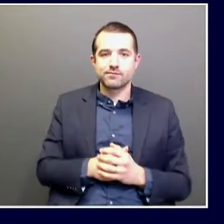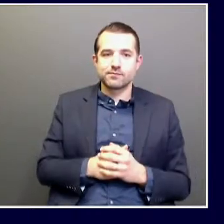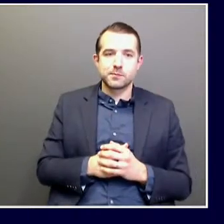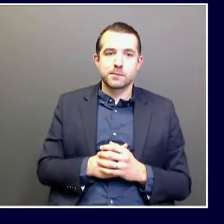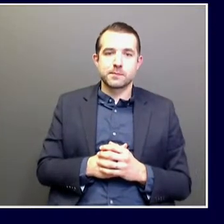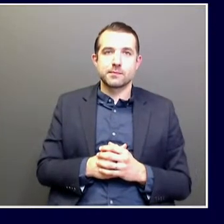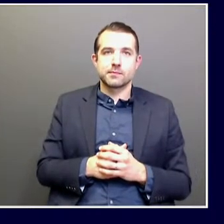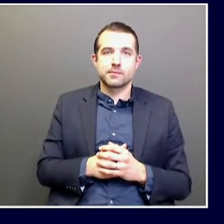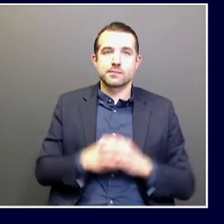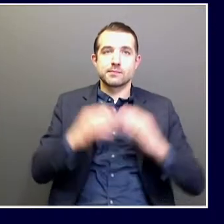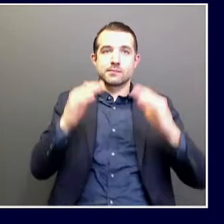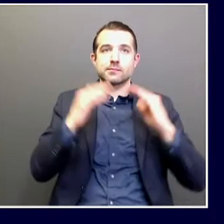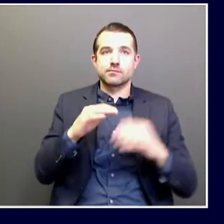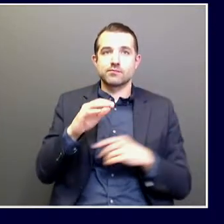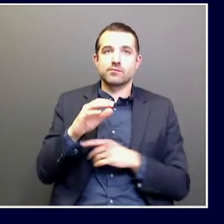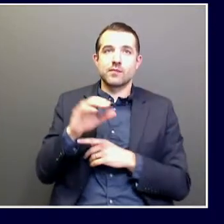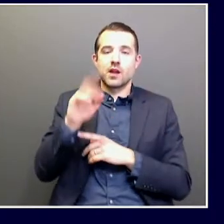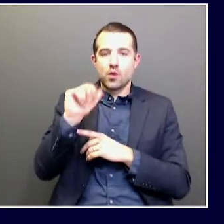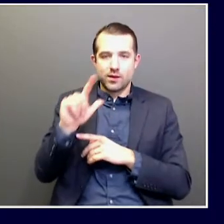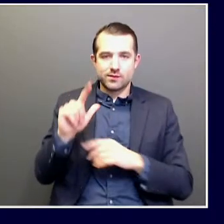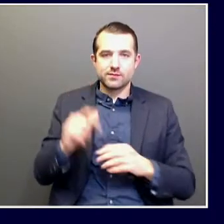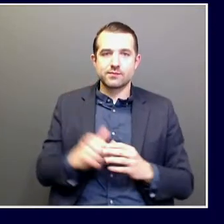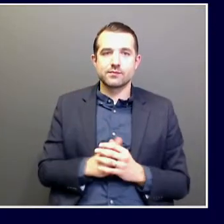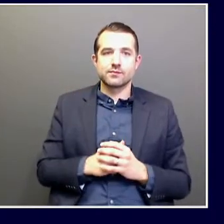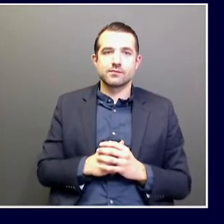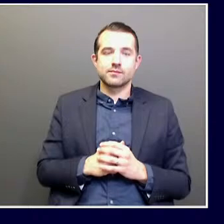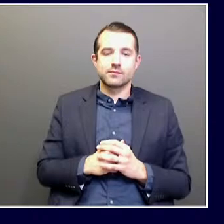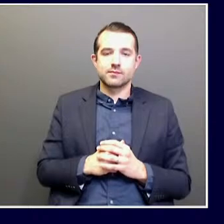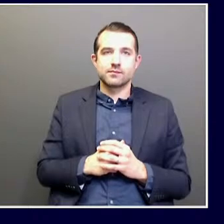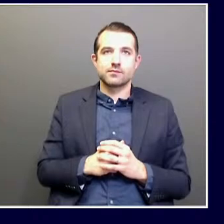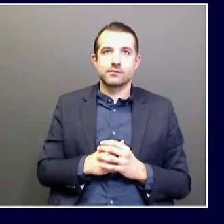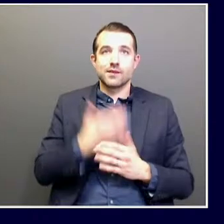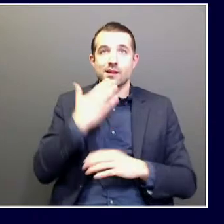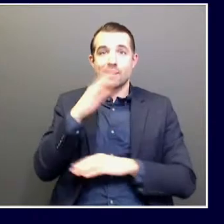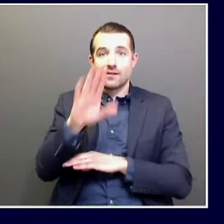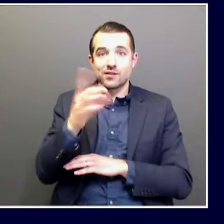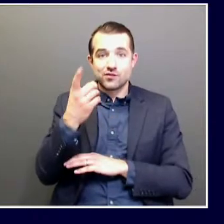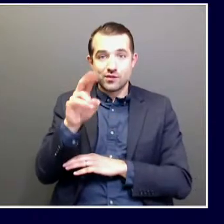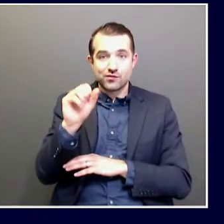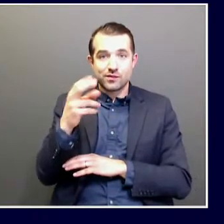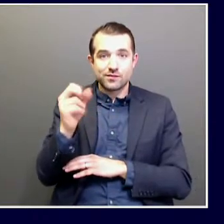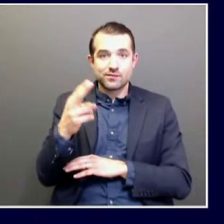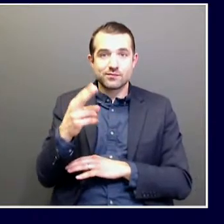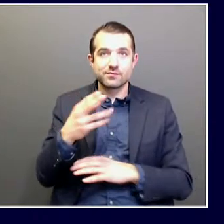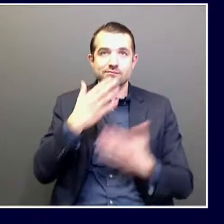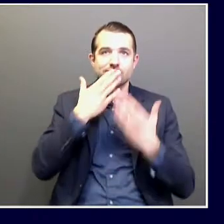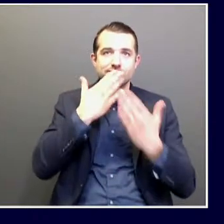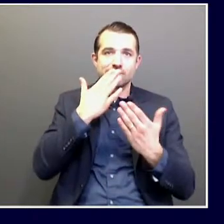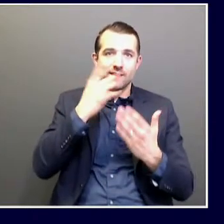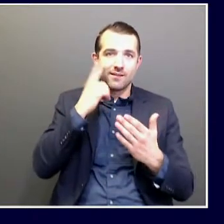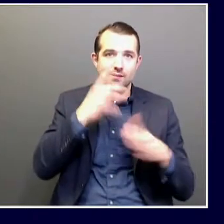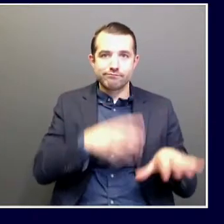from Maine Public. Good afternoon, Dr. Shah. Thank you for hosting today.